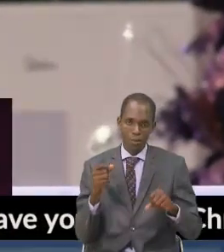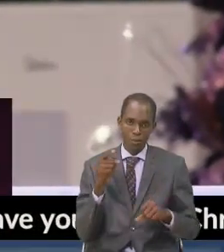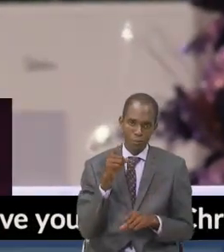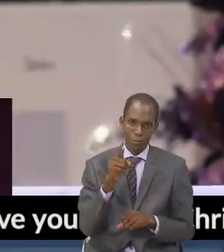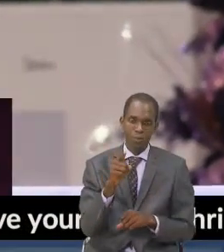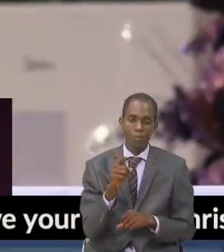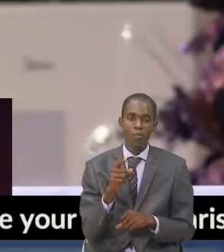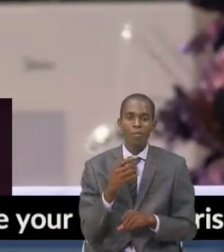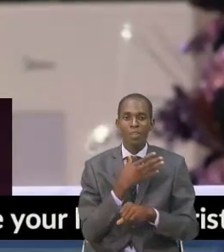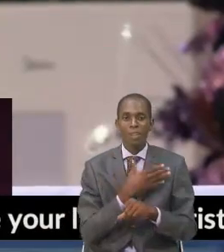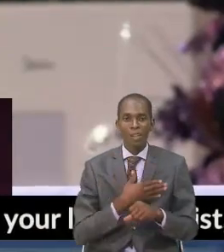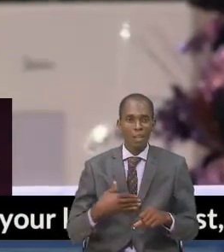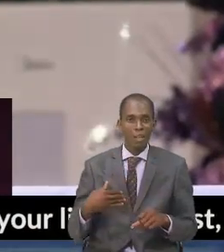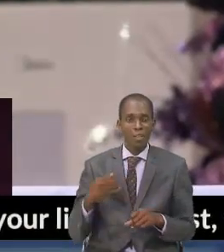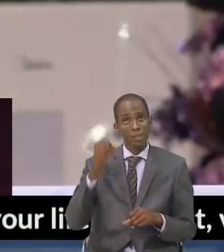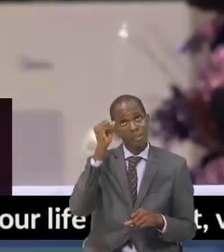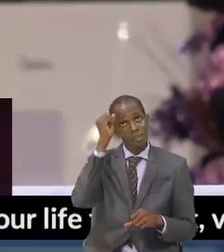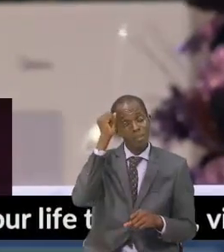Jesus has saved you.